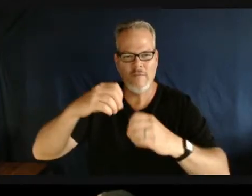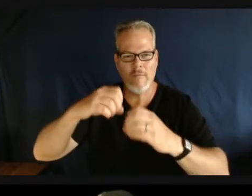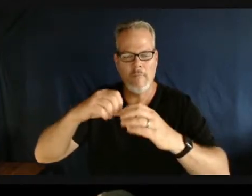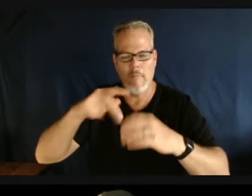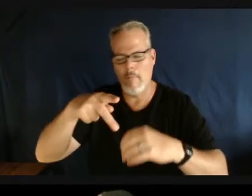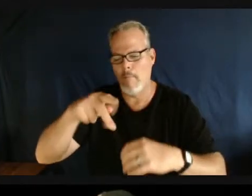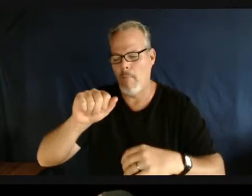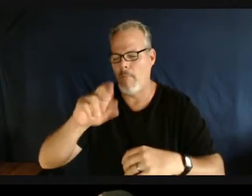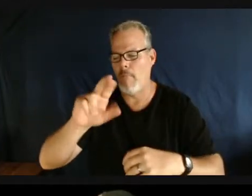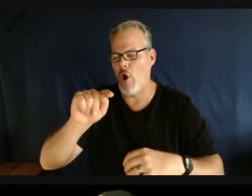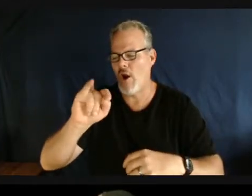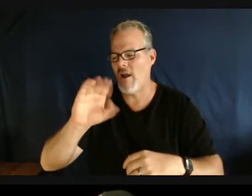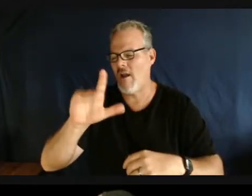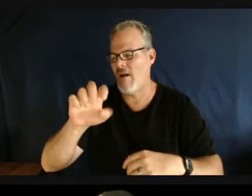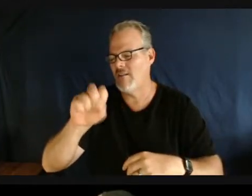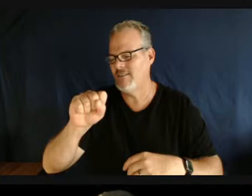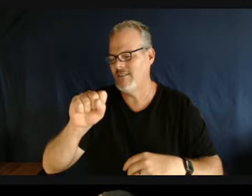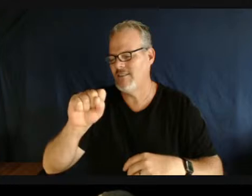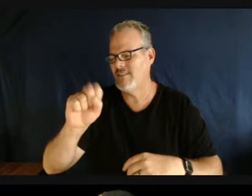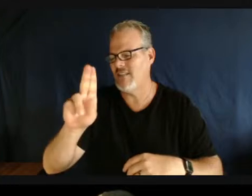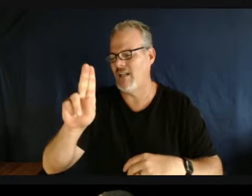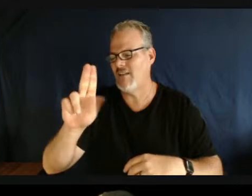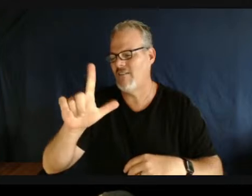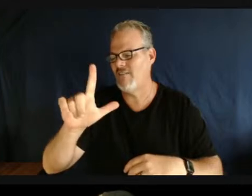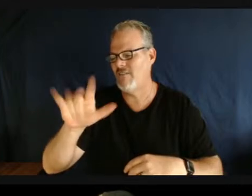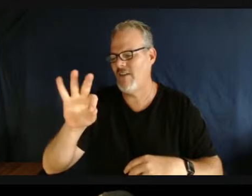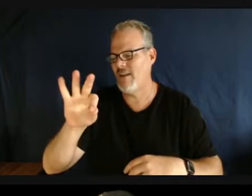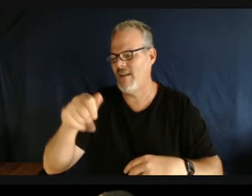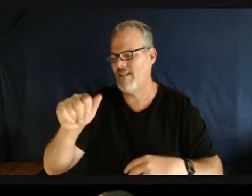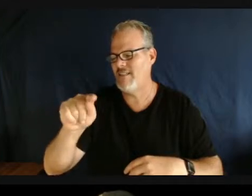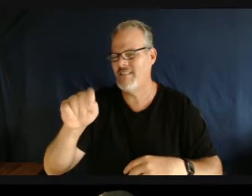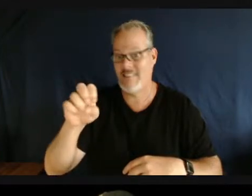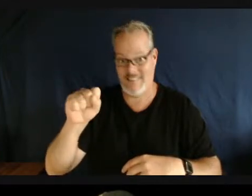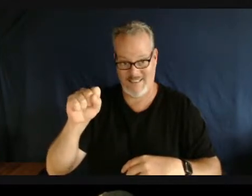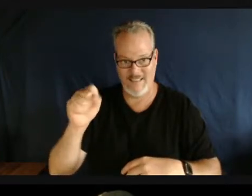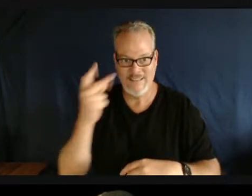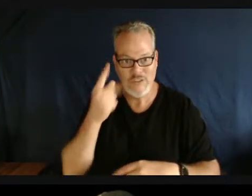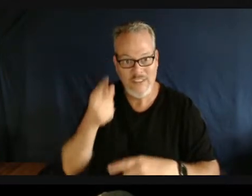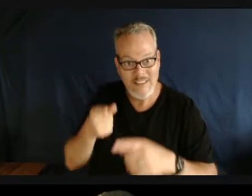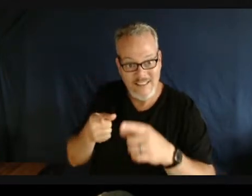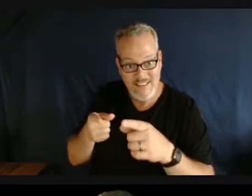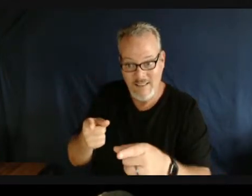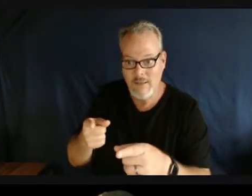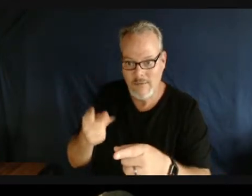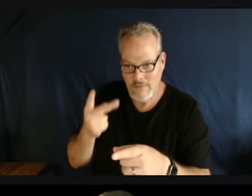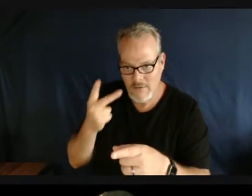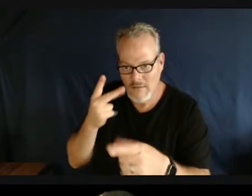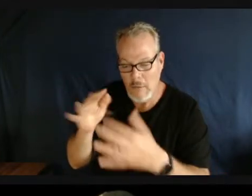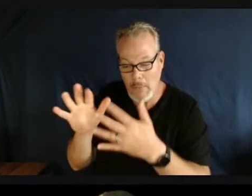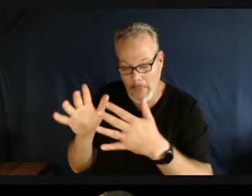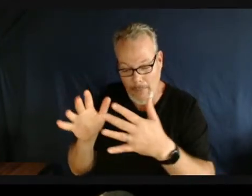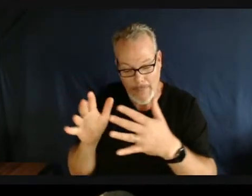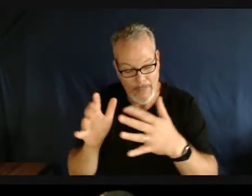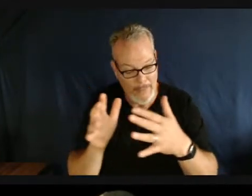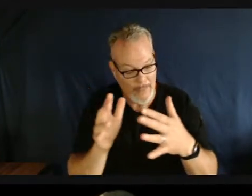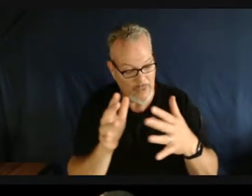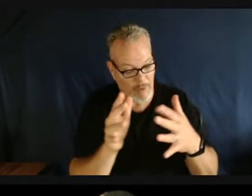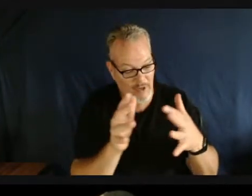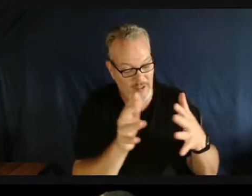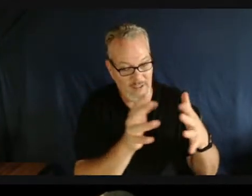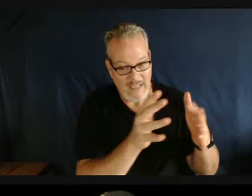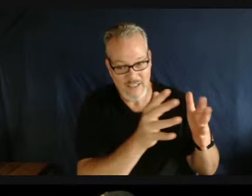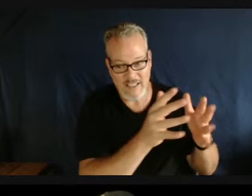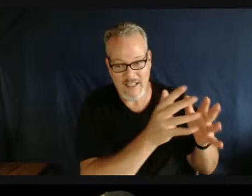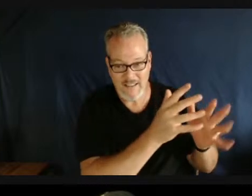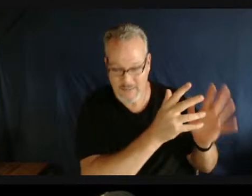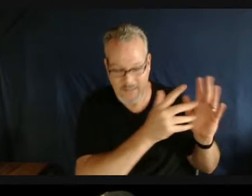That's this SO4 button right here. If we push that, then we have a better idea of the VOG that's visible out